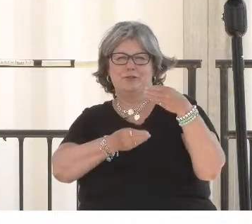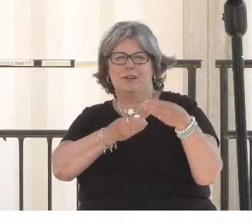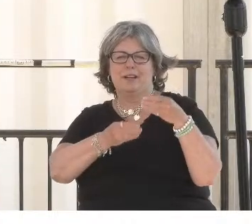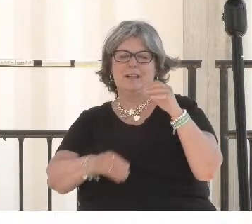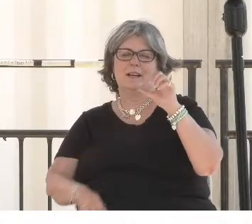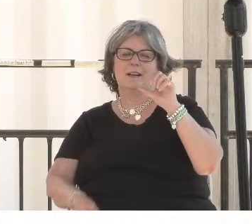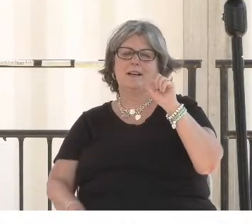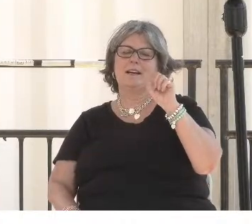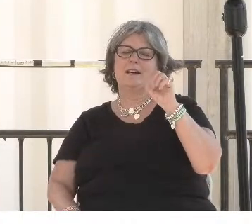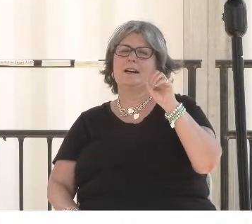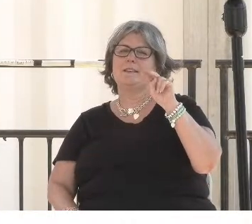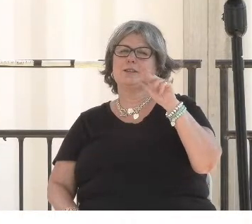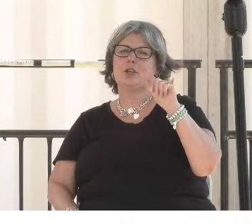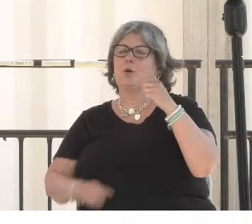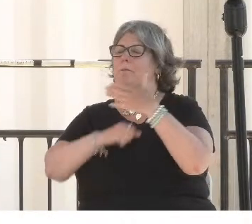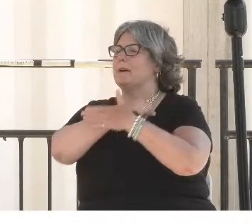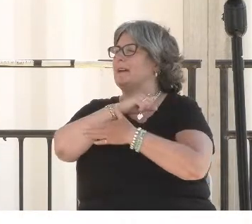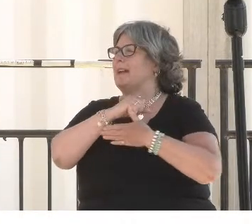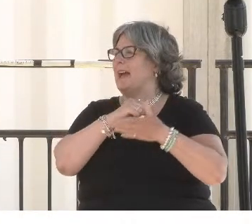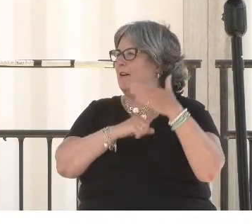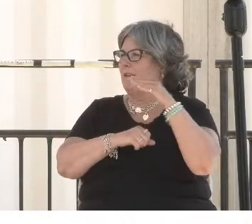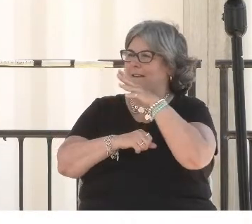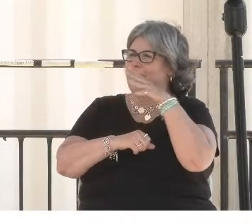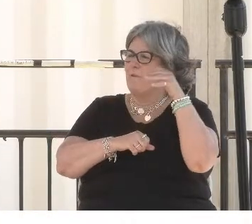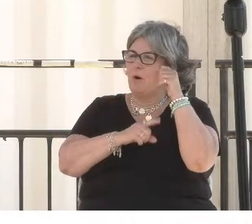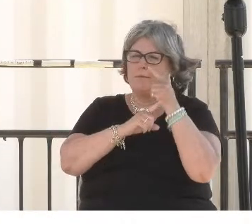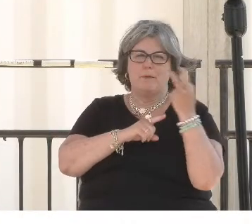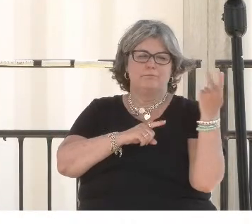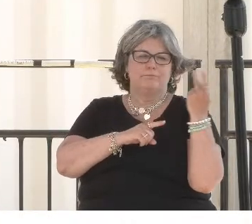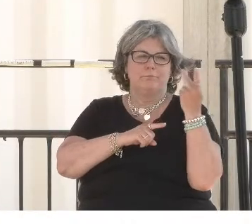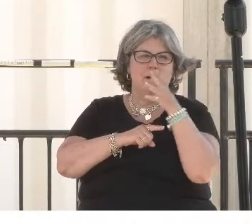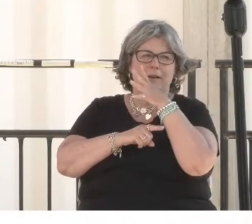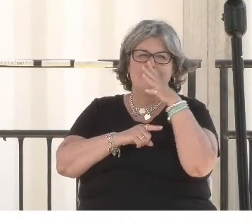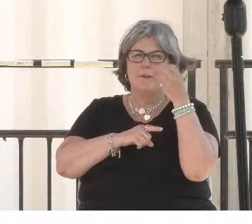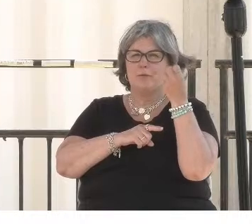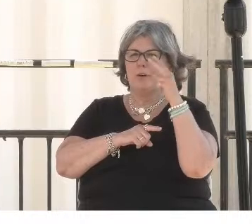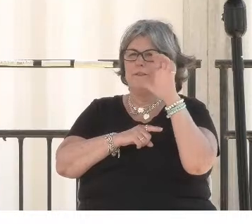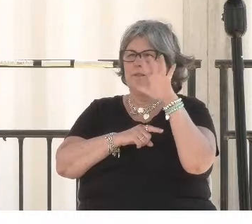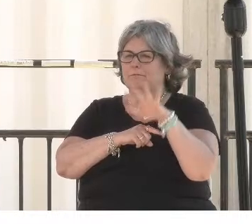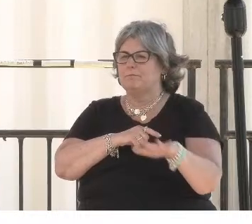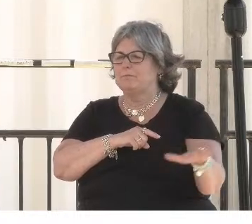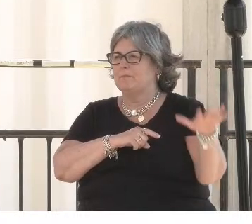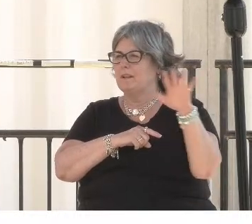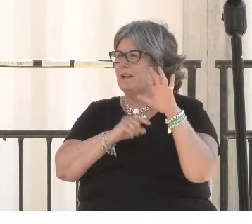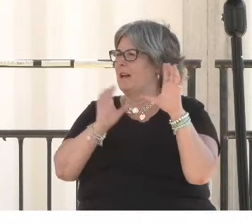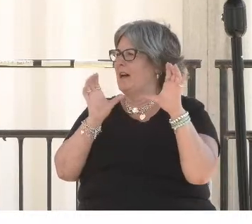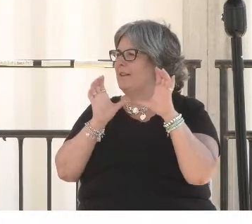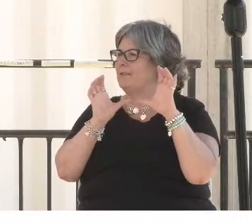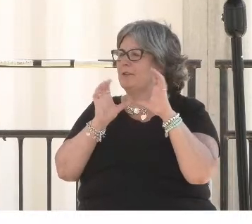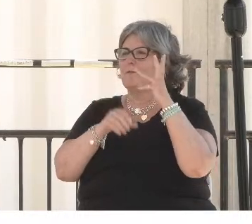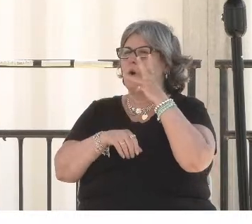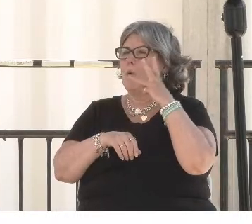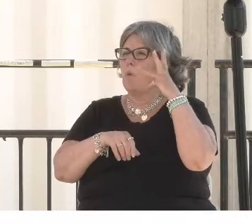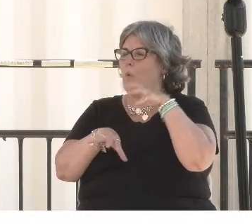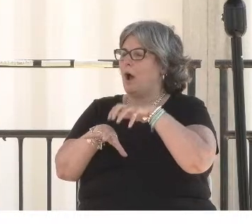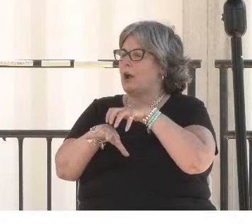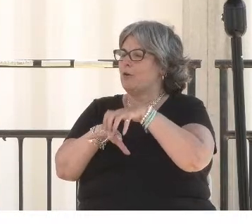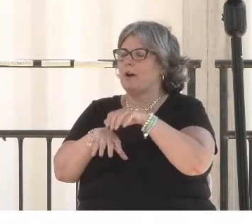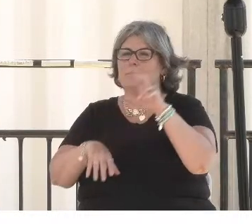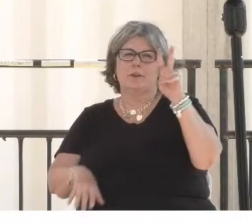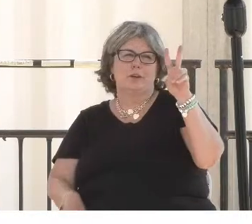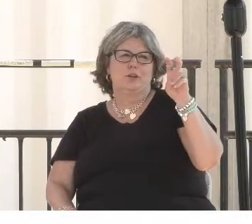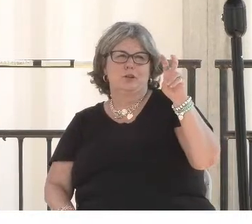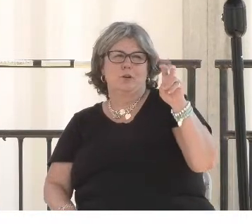County farmer. My brother and I worked together and farmed 1,200 acres of certified sustainable wine grapes. and 200